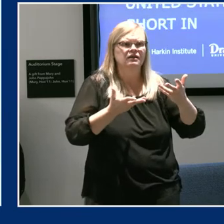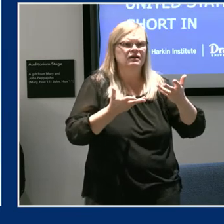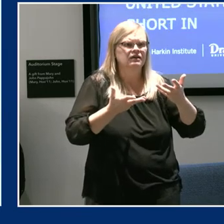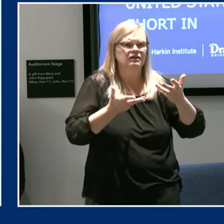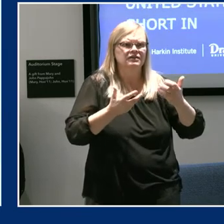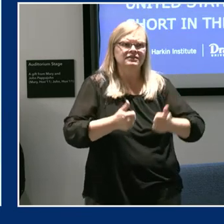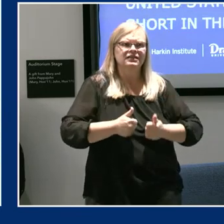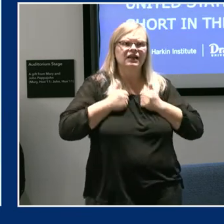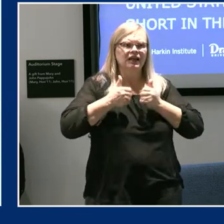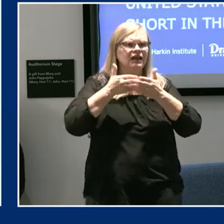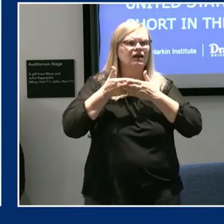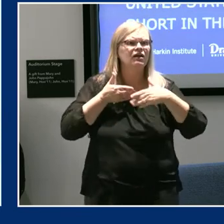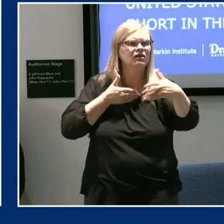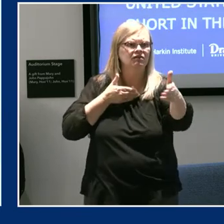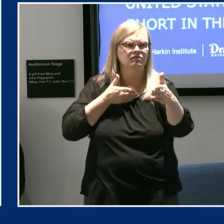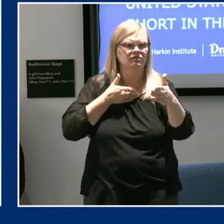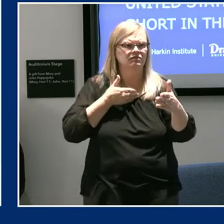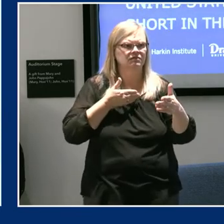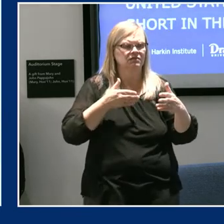to live out their lives.